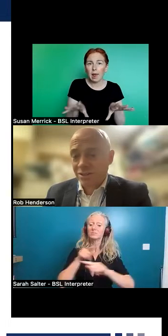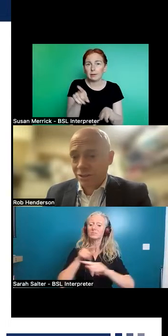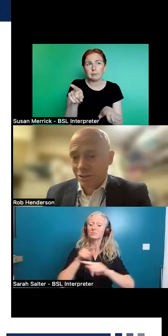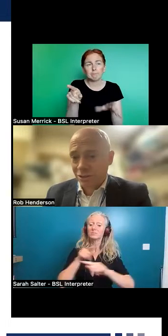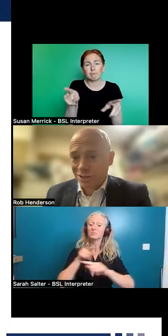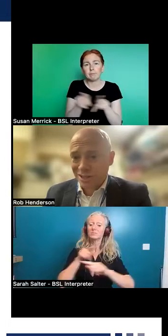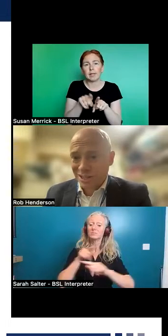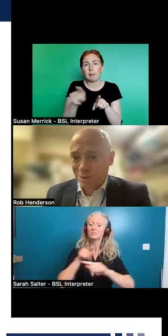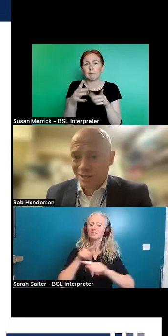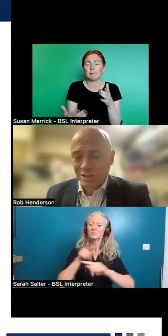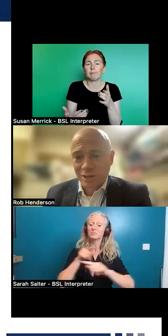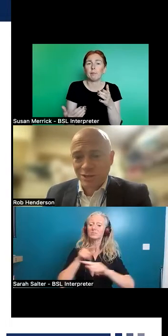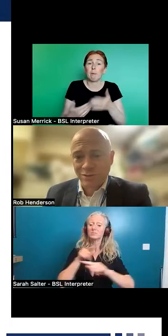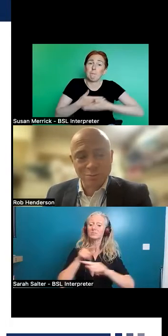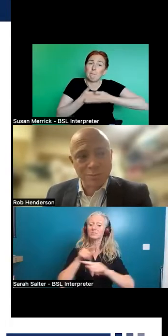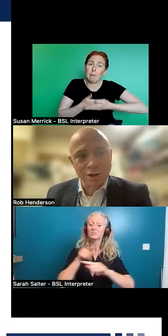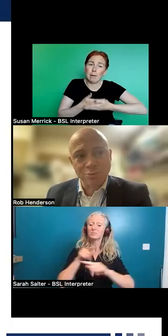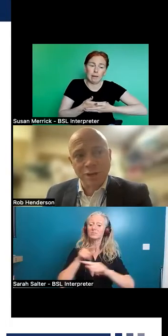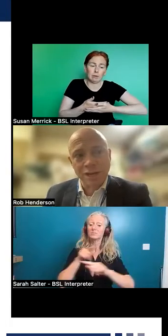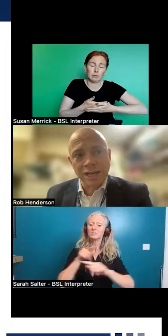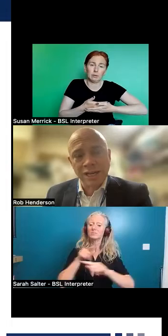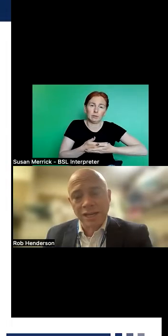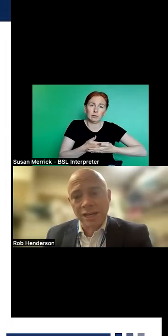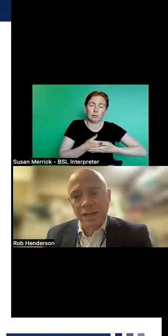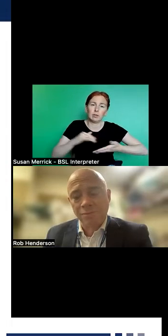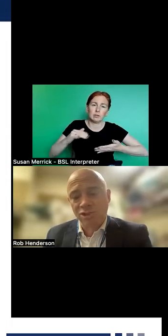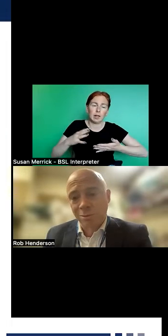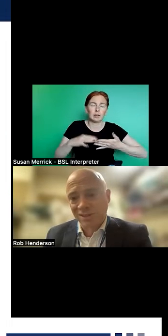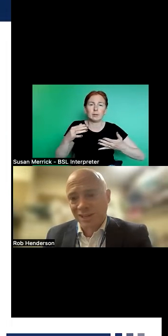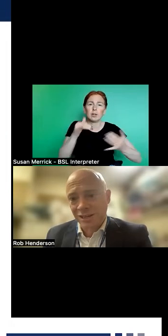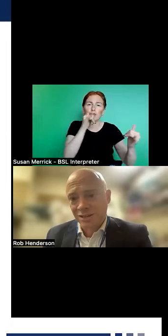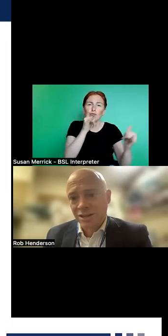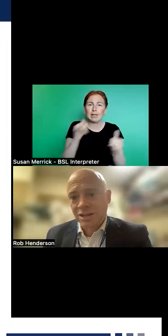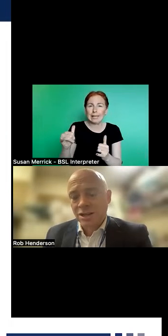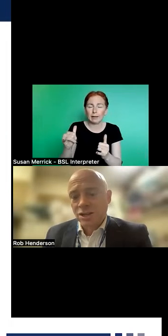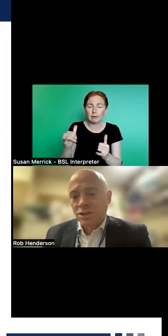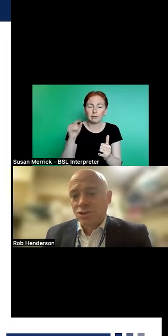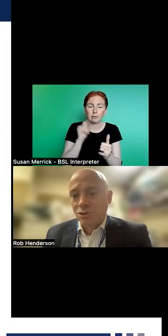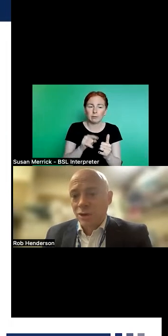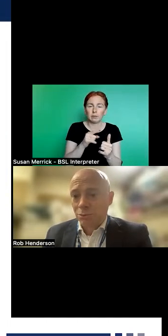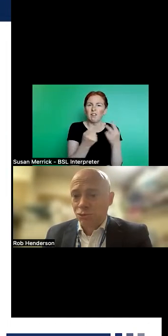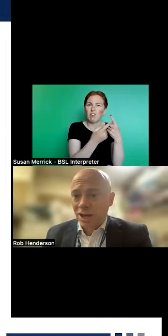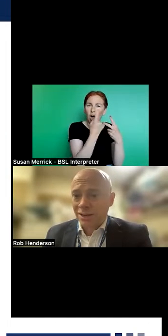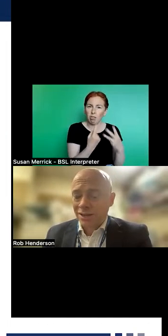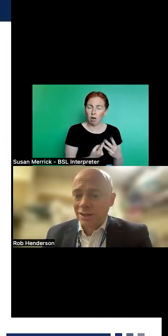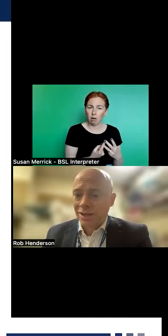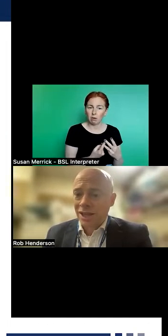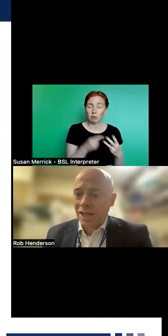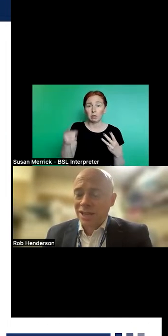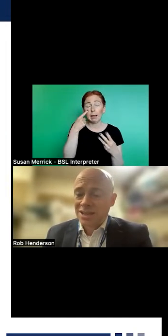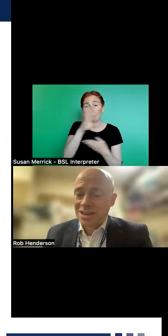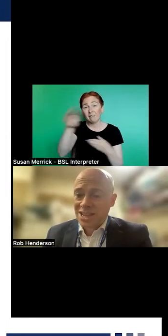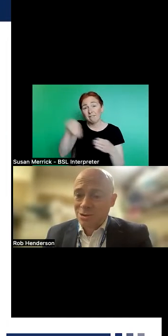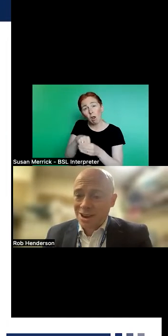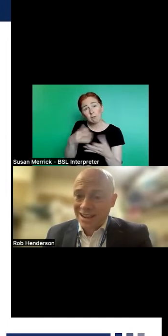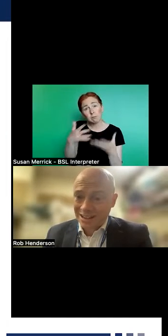The answer, the reason I say it's pertinent is because I've just been approached by Genomics England to help run